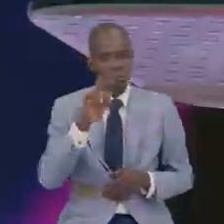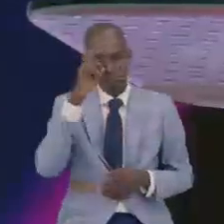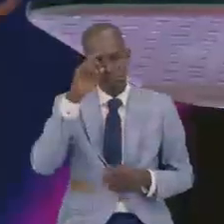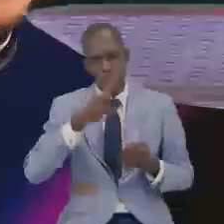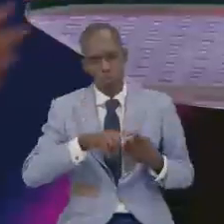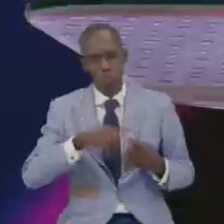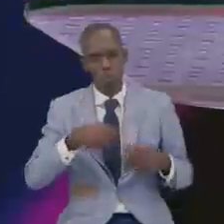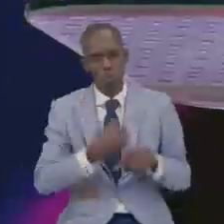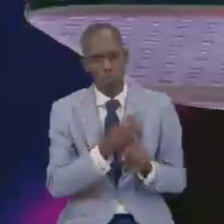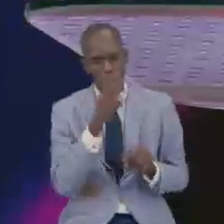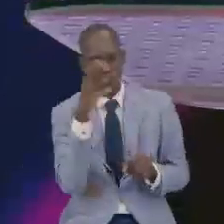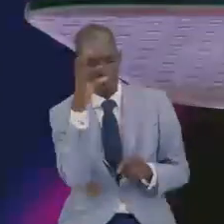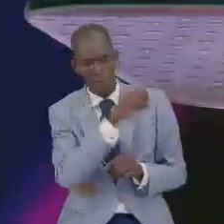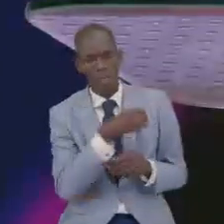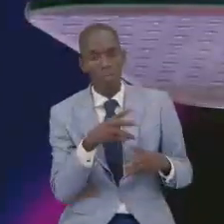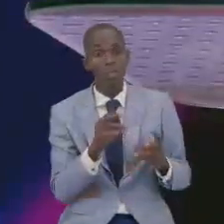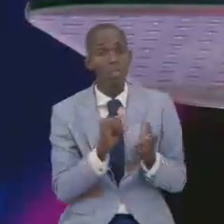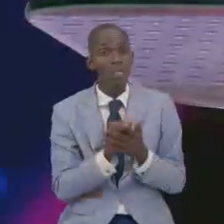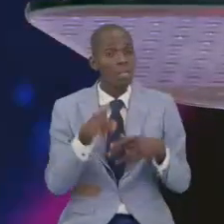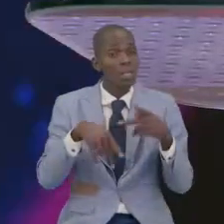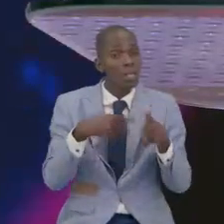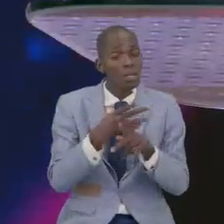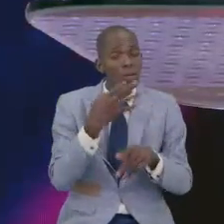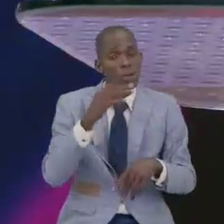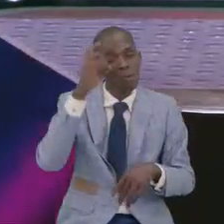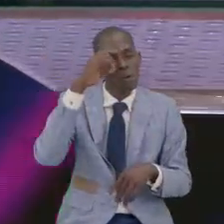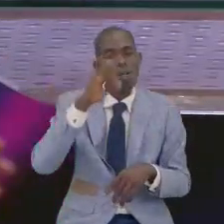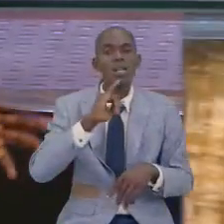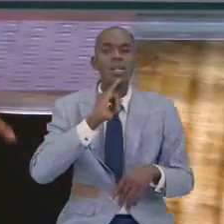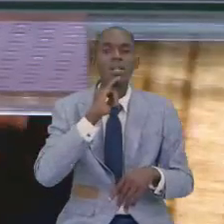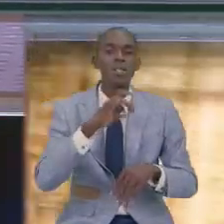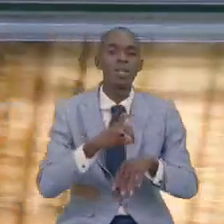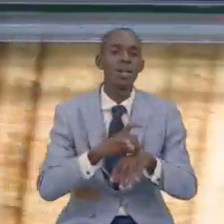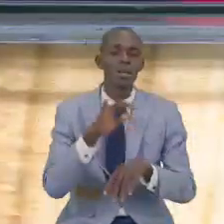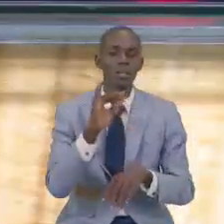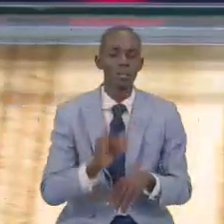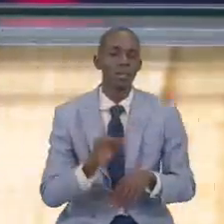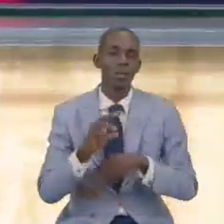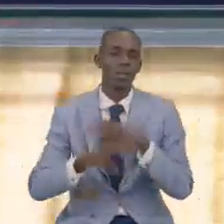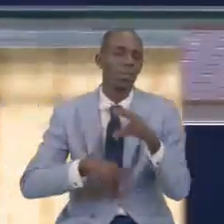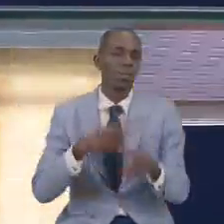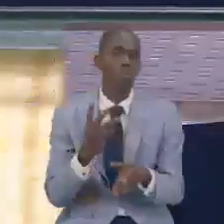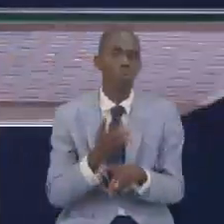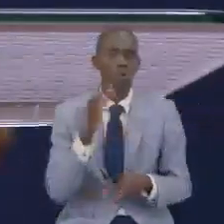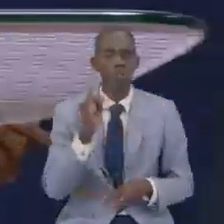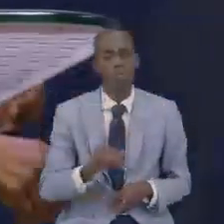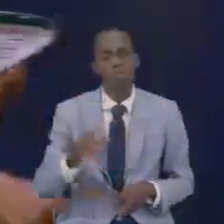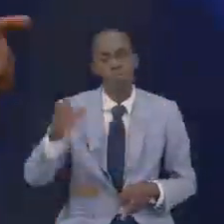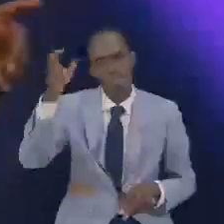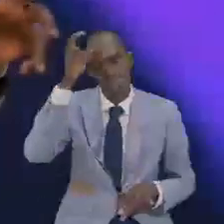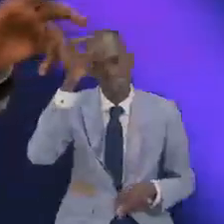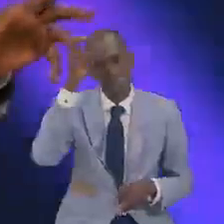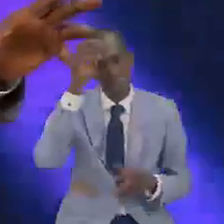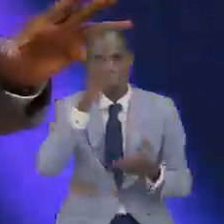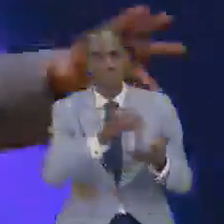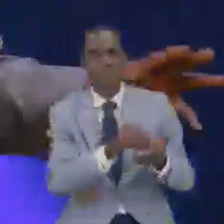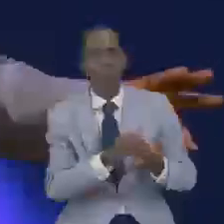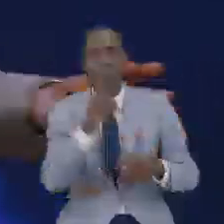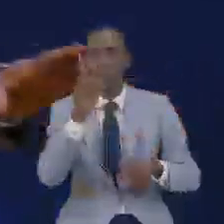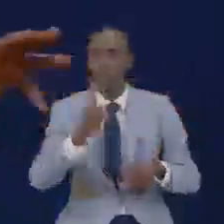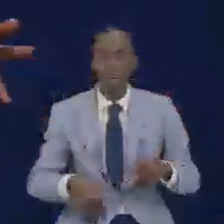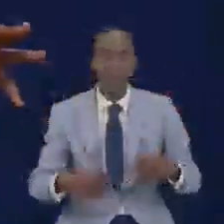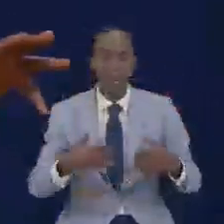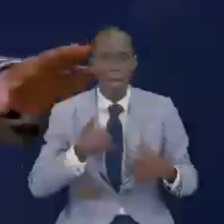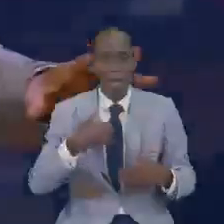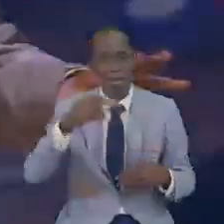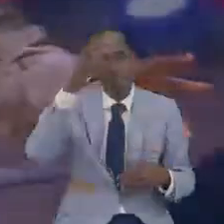my friend, is devilish, is sensual, and it is earthly. And you cannot have devilish